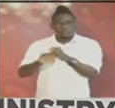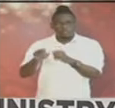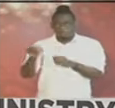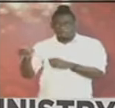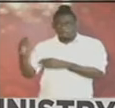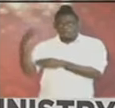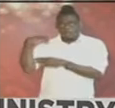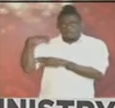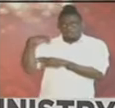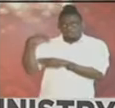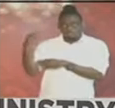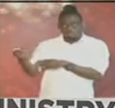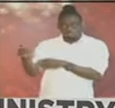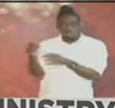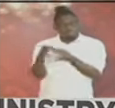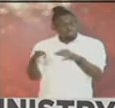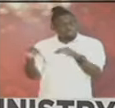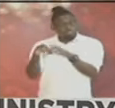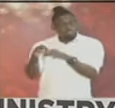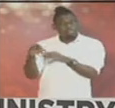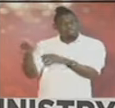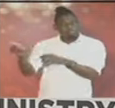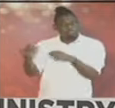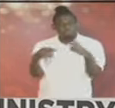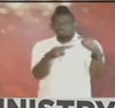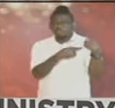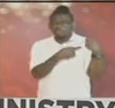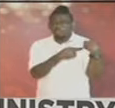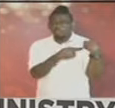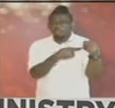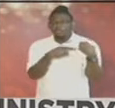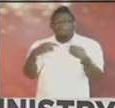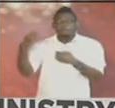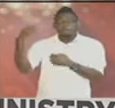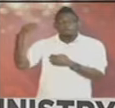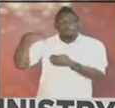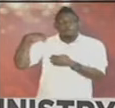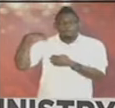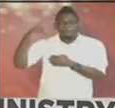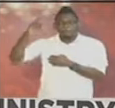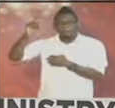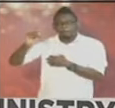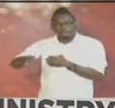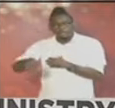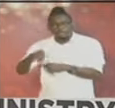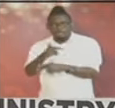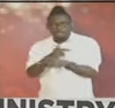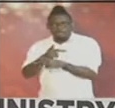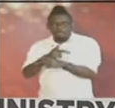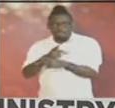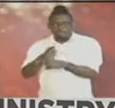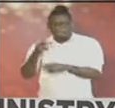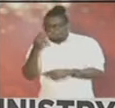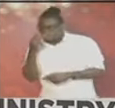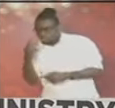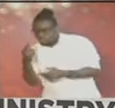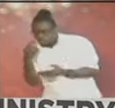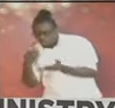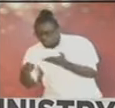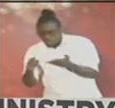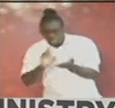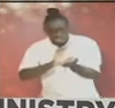too. Employers ought to be careful to ensure the regular sanitization of frequently